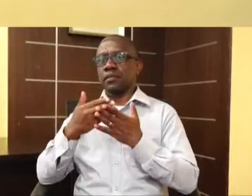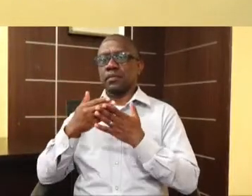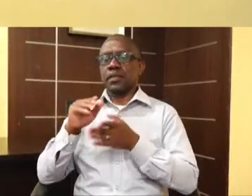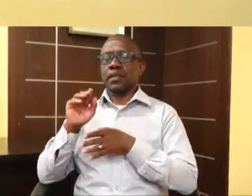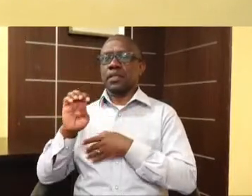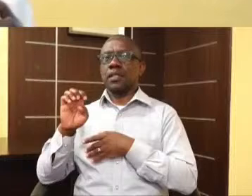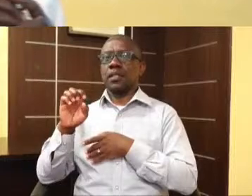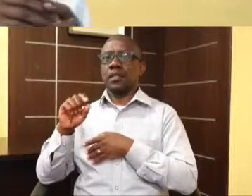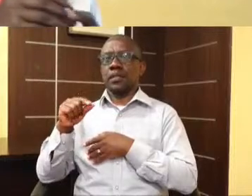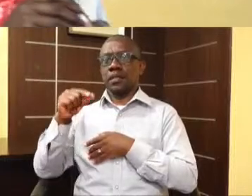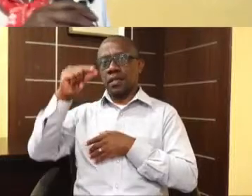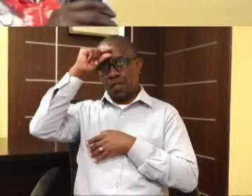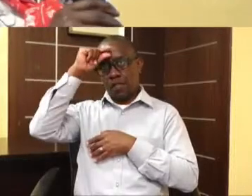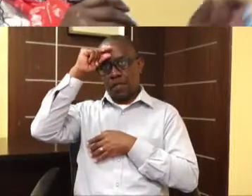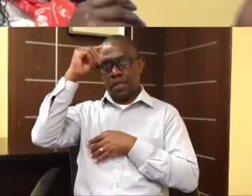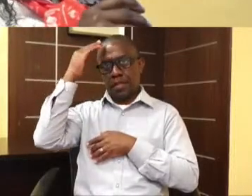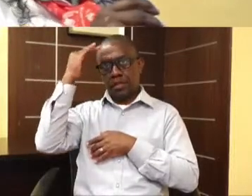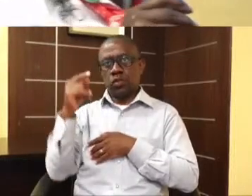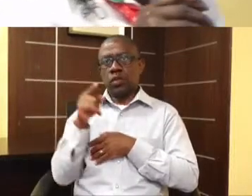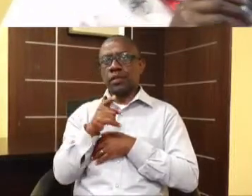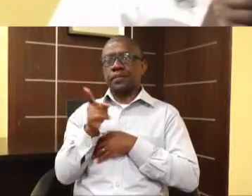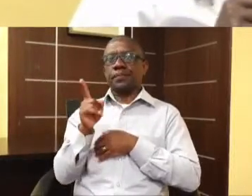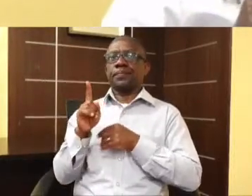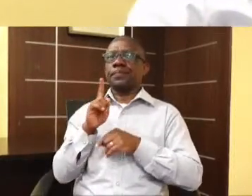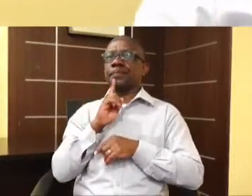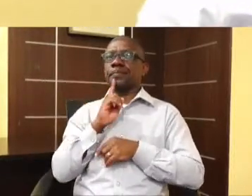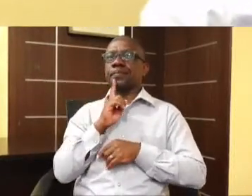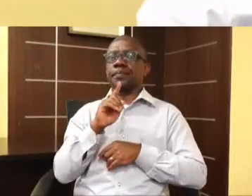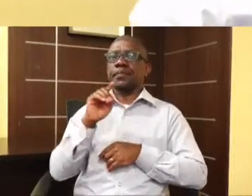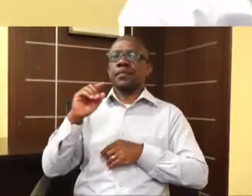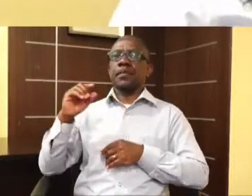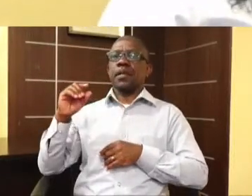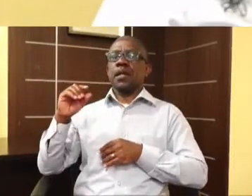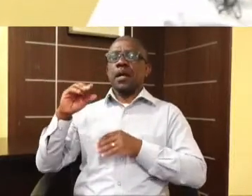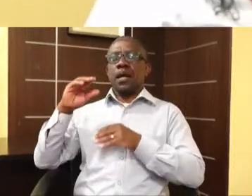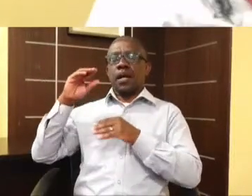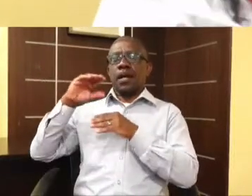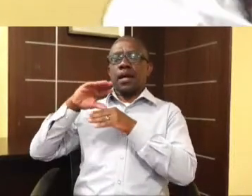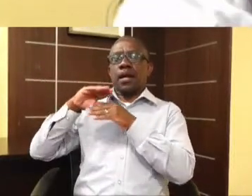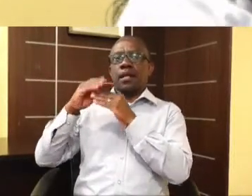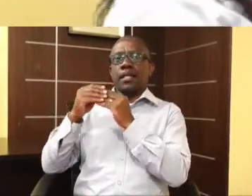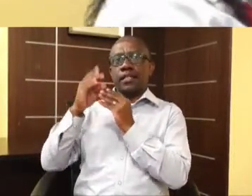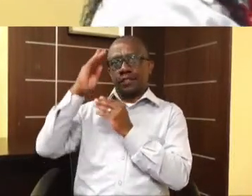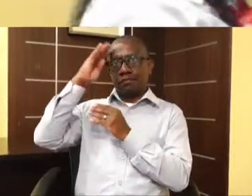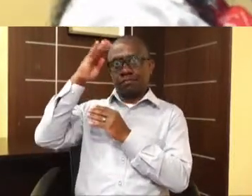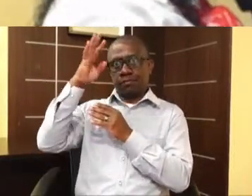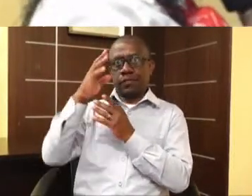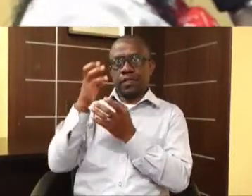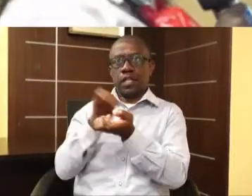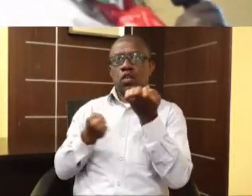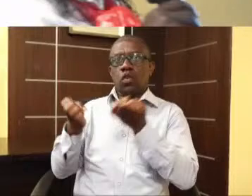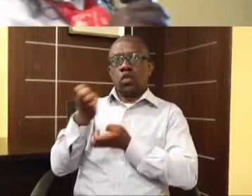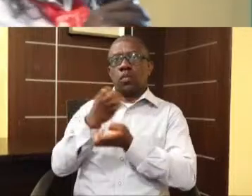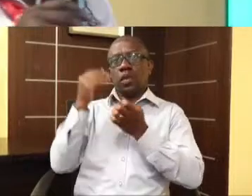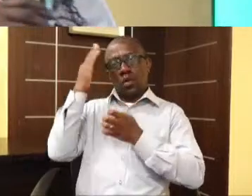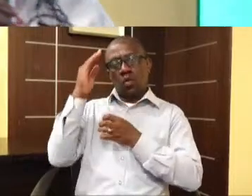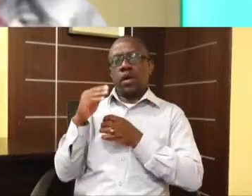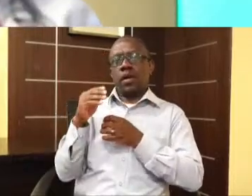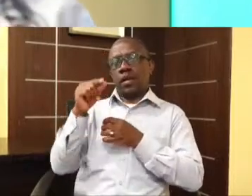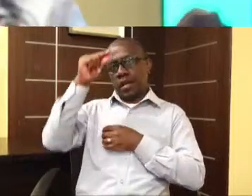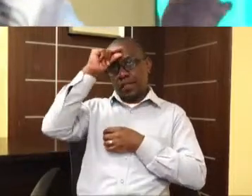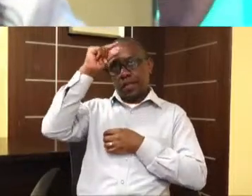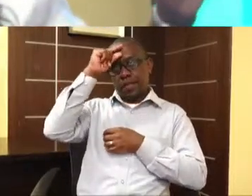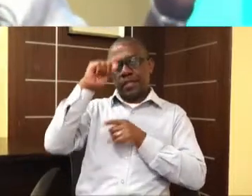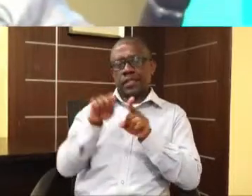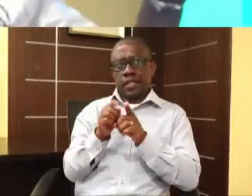Dr. Yagon told us about creative economy, because even the government departments also have embraced the e-citizen. How many of us have